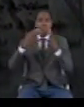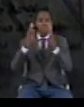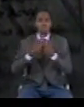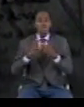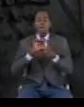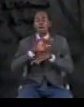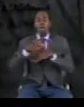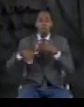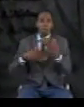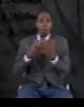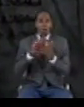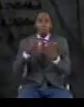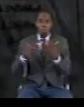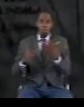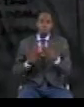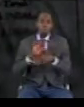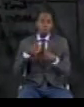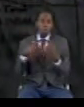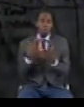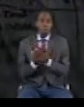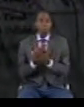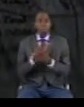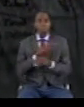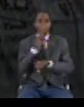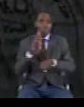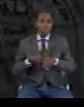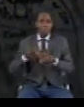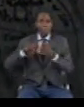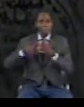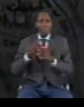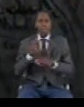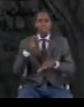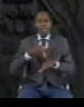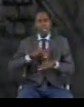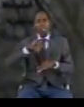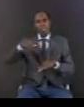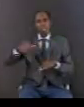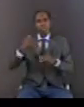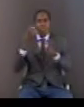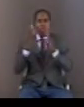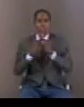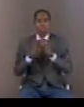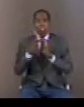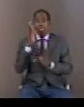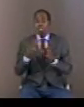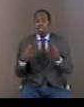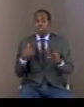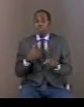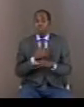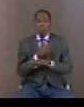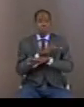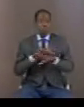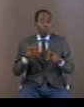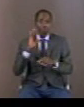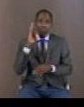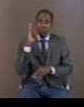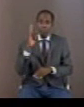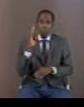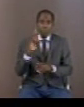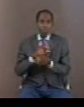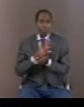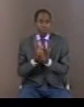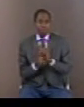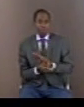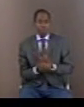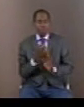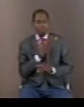all nations, beginning at Jerusalem. If we don't preach repentance, and